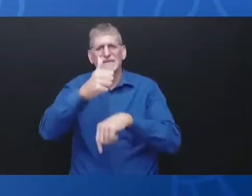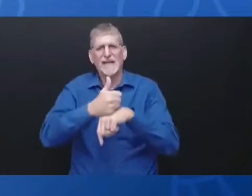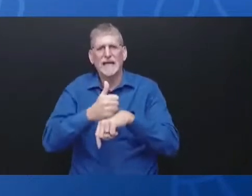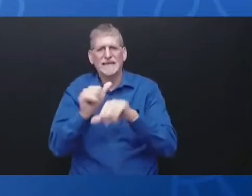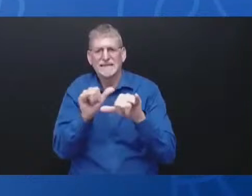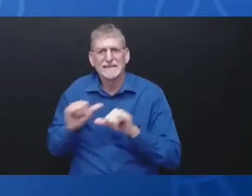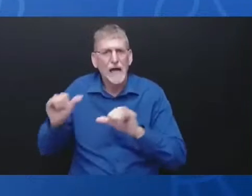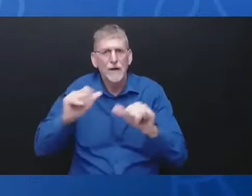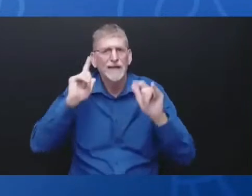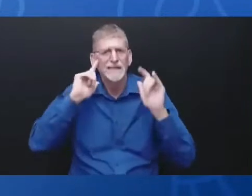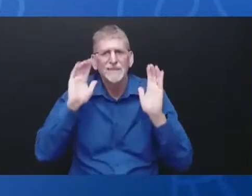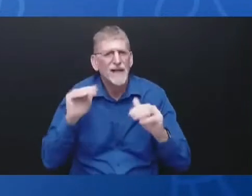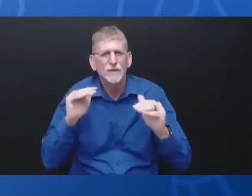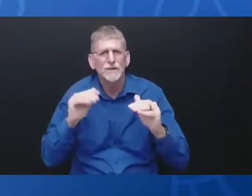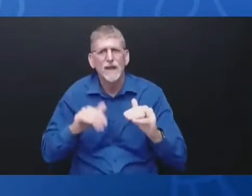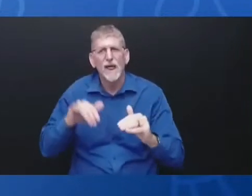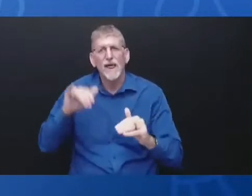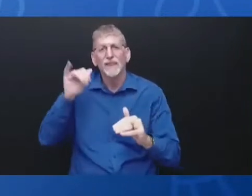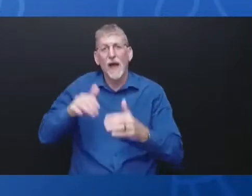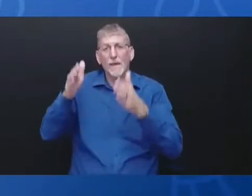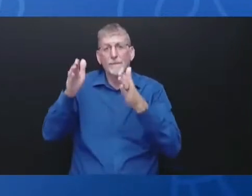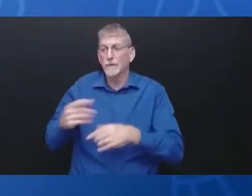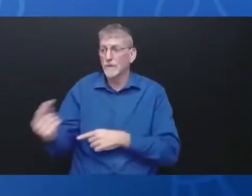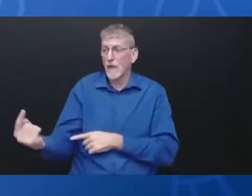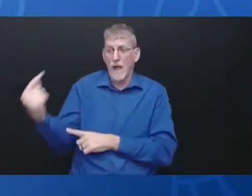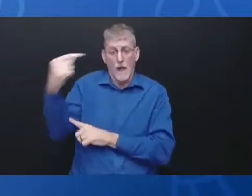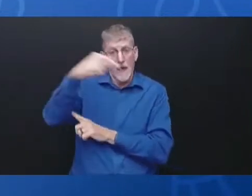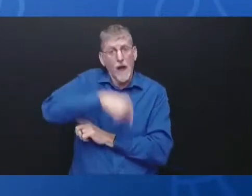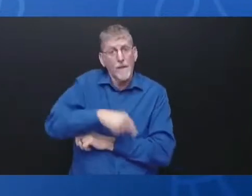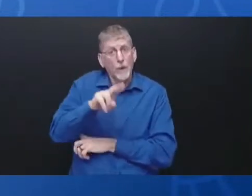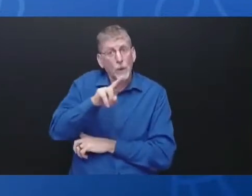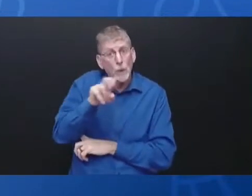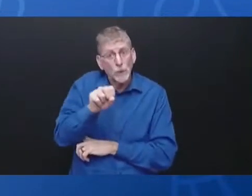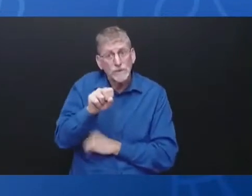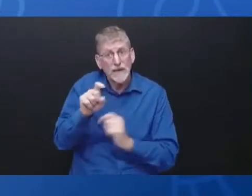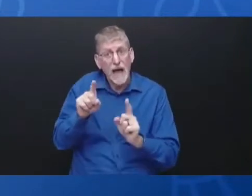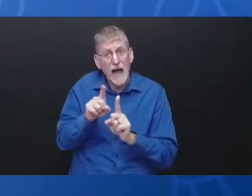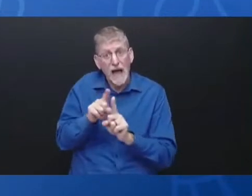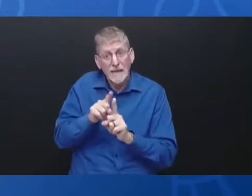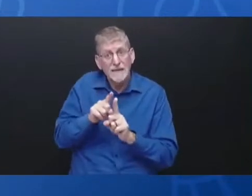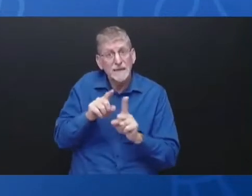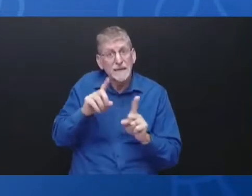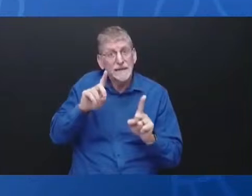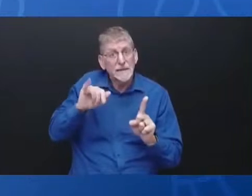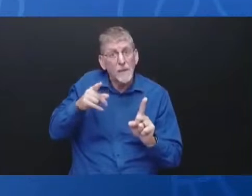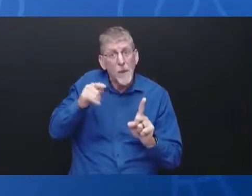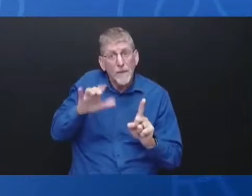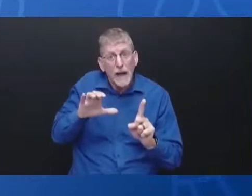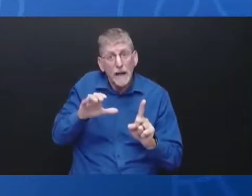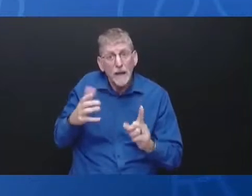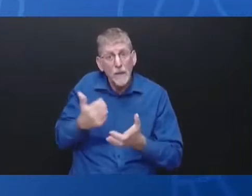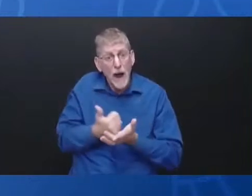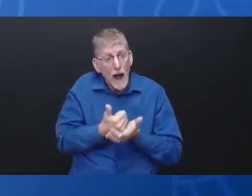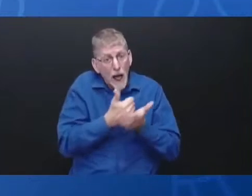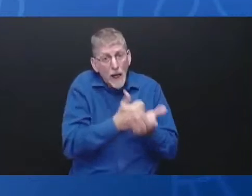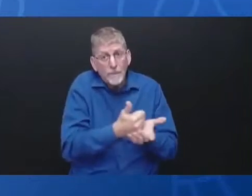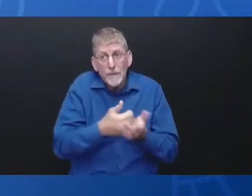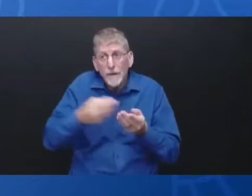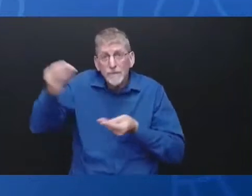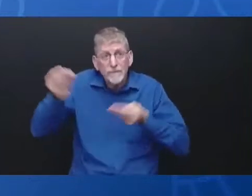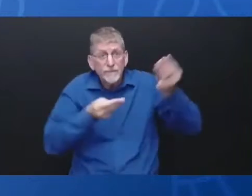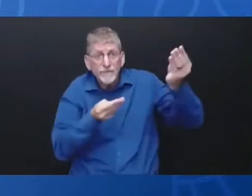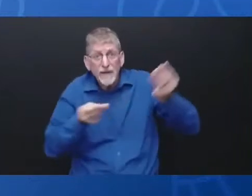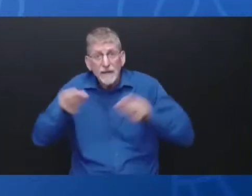diplomat to help facilitate the relationship between two countries, and that this is the standard of it, you know, we deserve better.